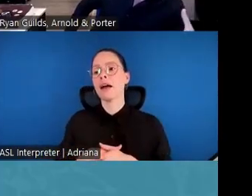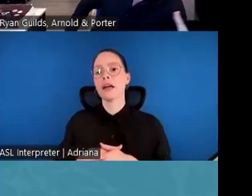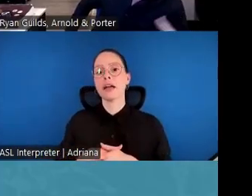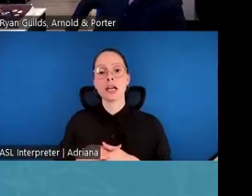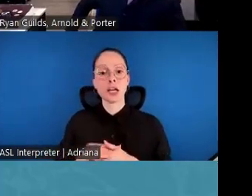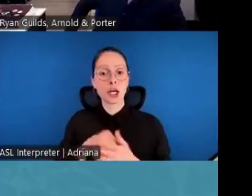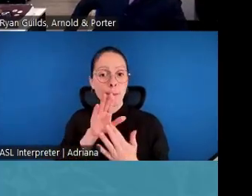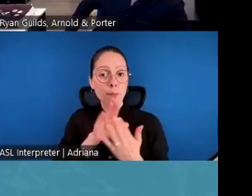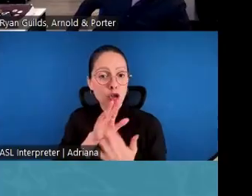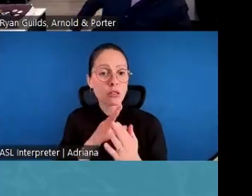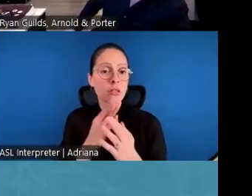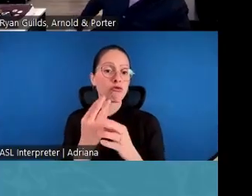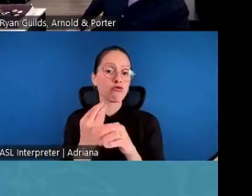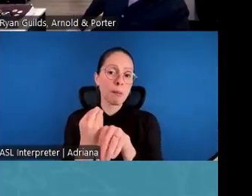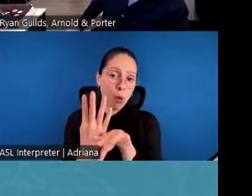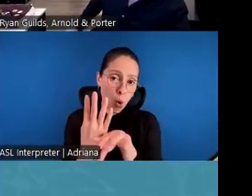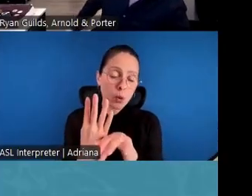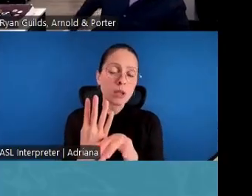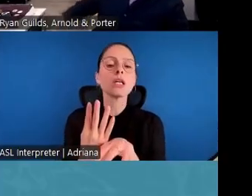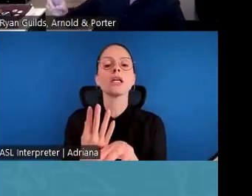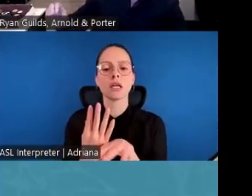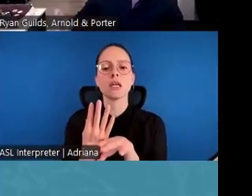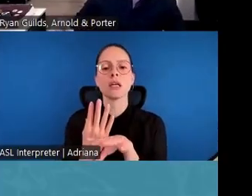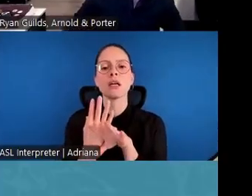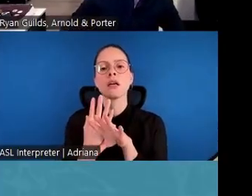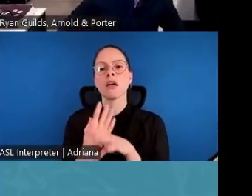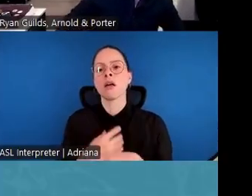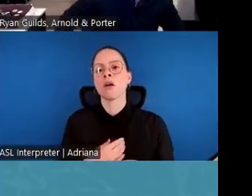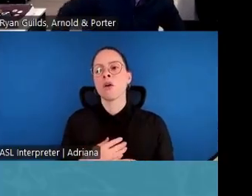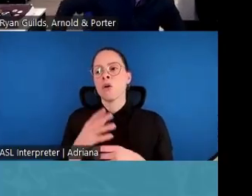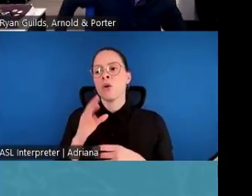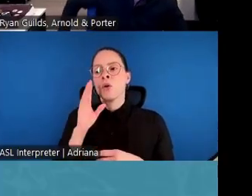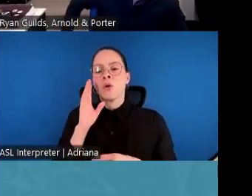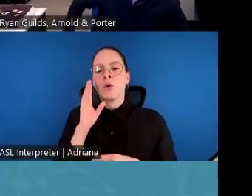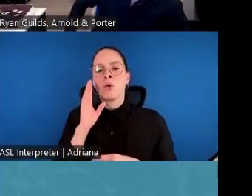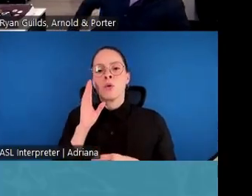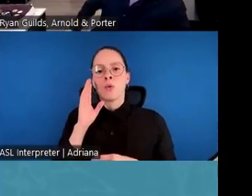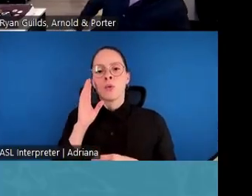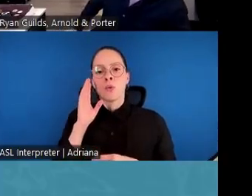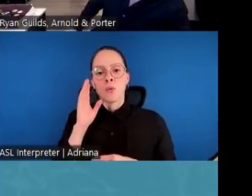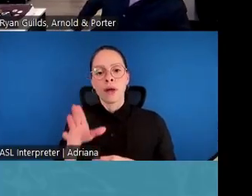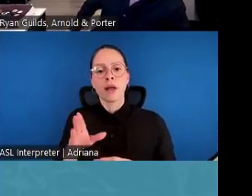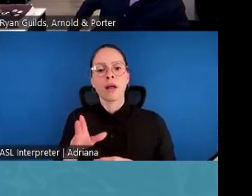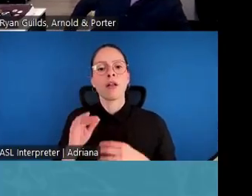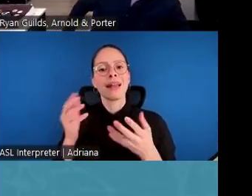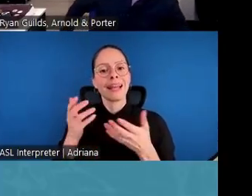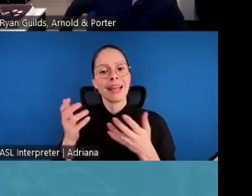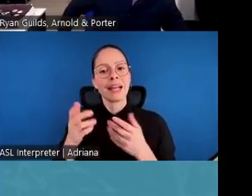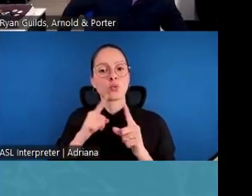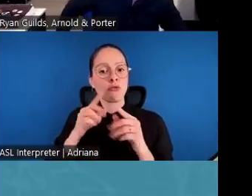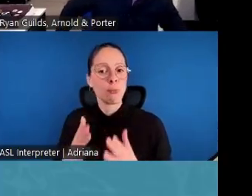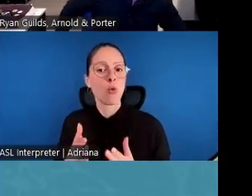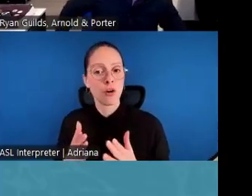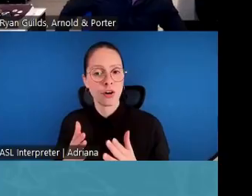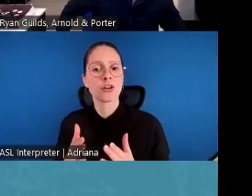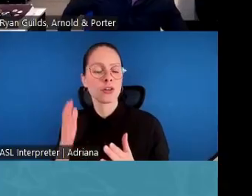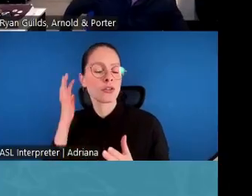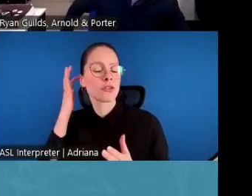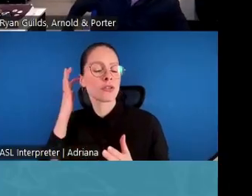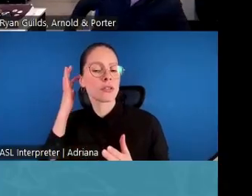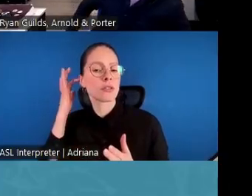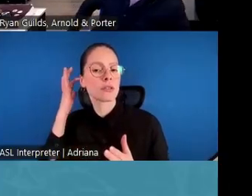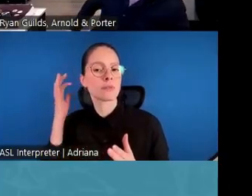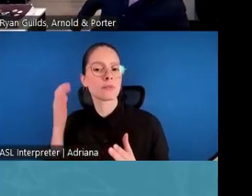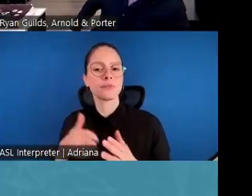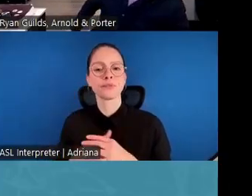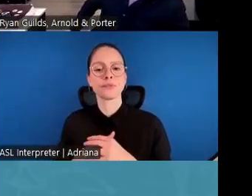or remotely. They will be interfacing with the reporters, which is usually what the prosecuting authority is called when you have those